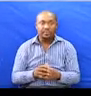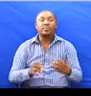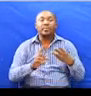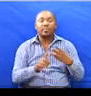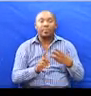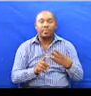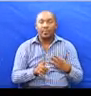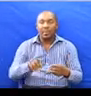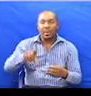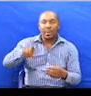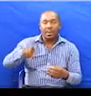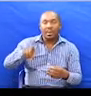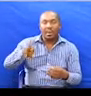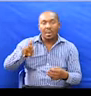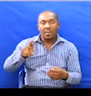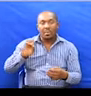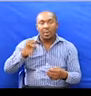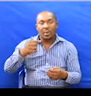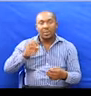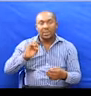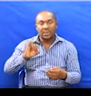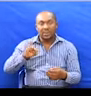is used in protection